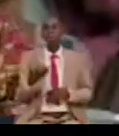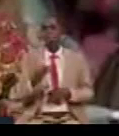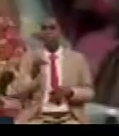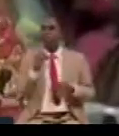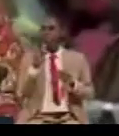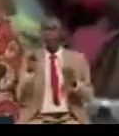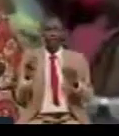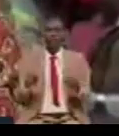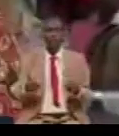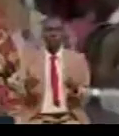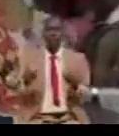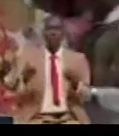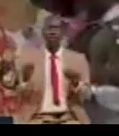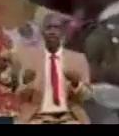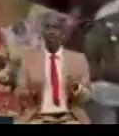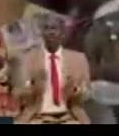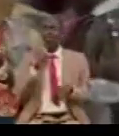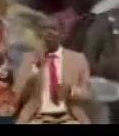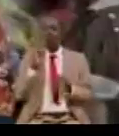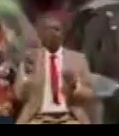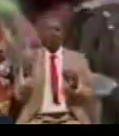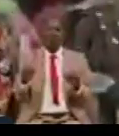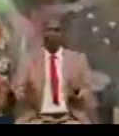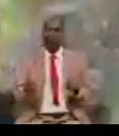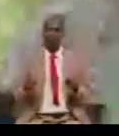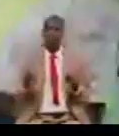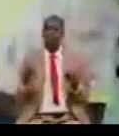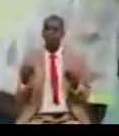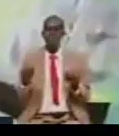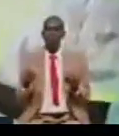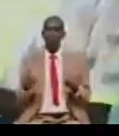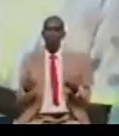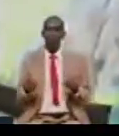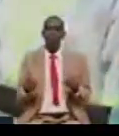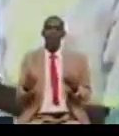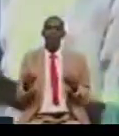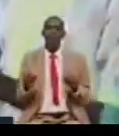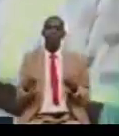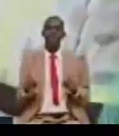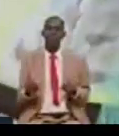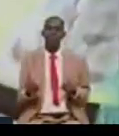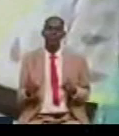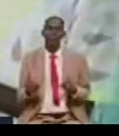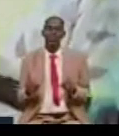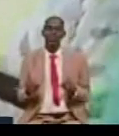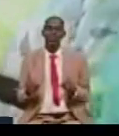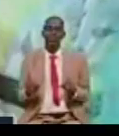possible. It's possible.